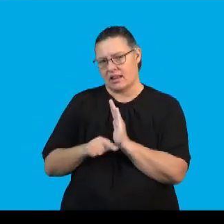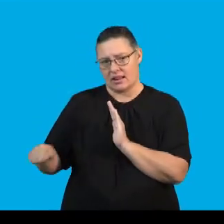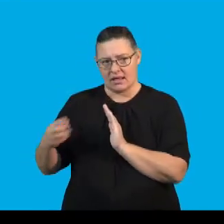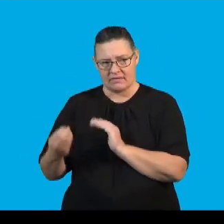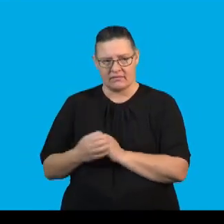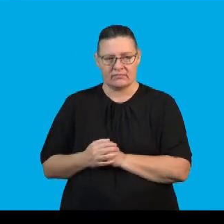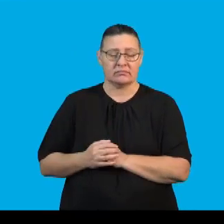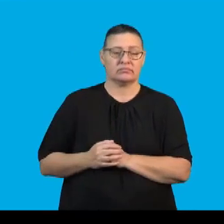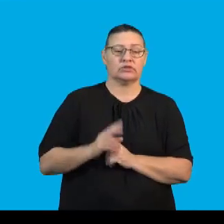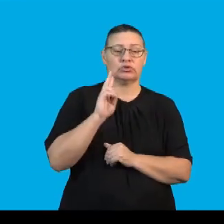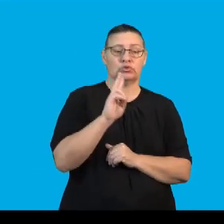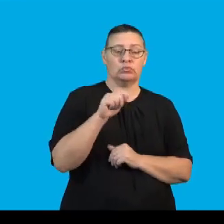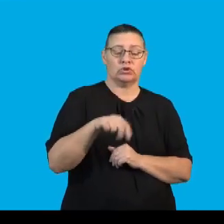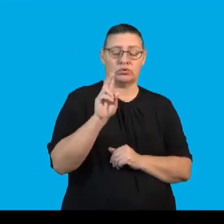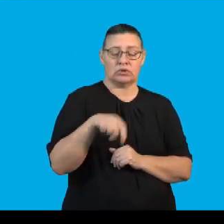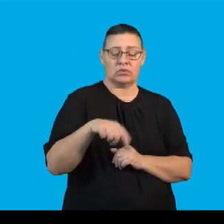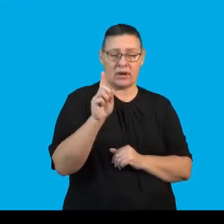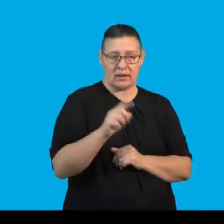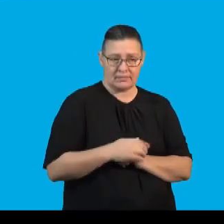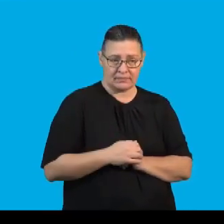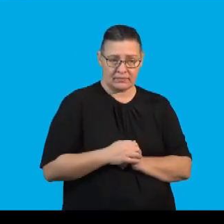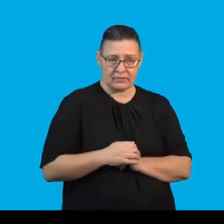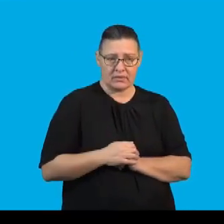of the cycle. First question.